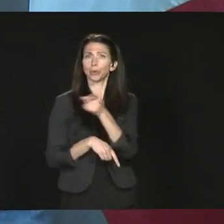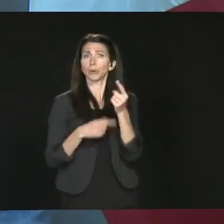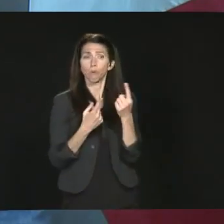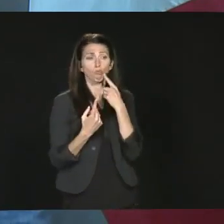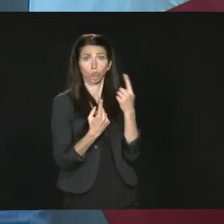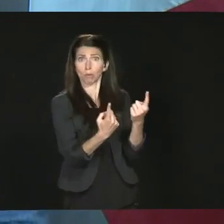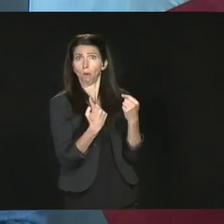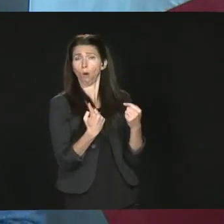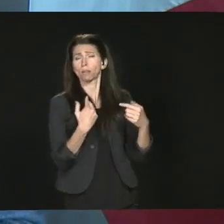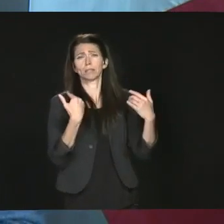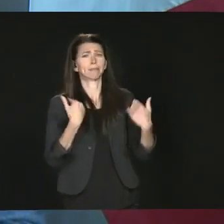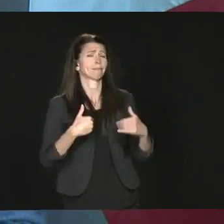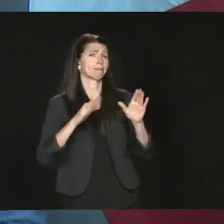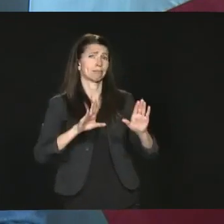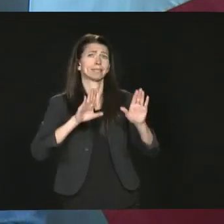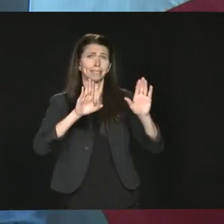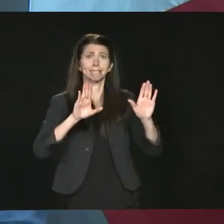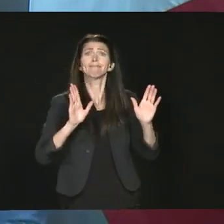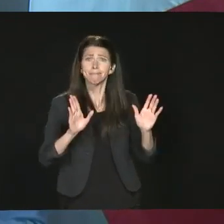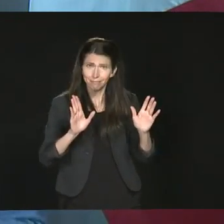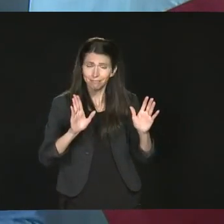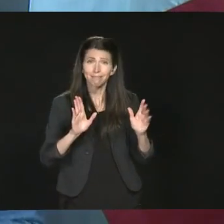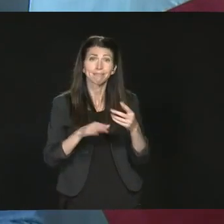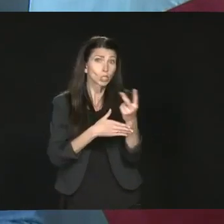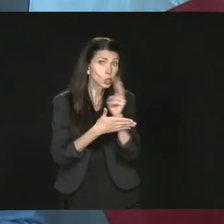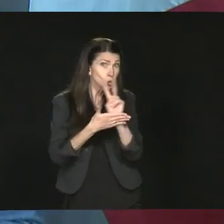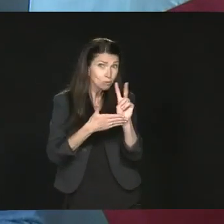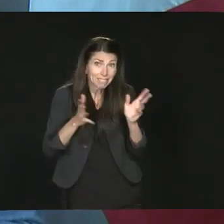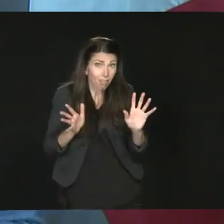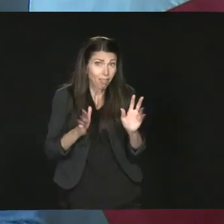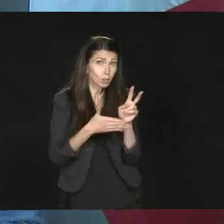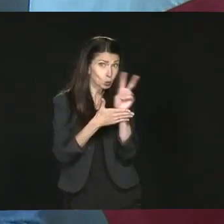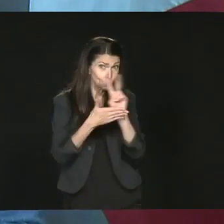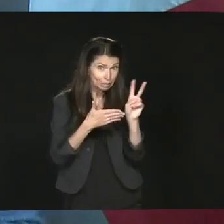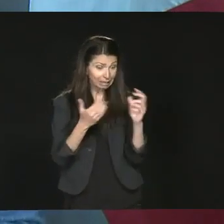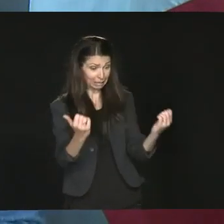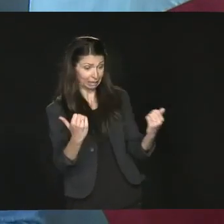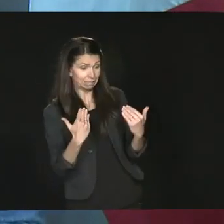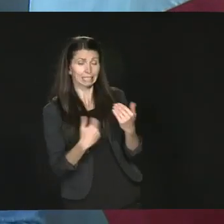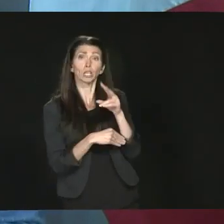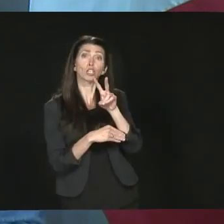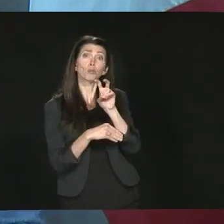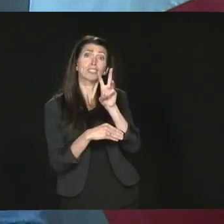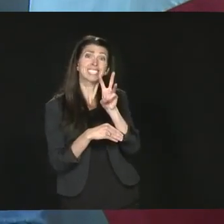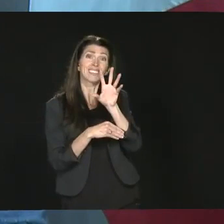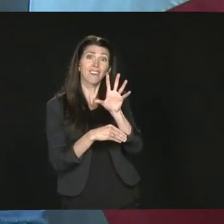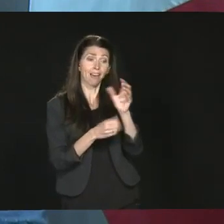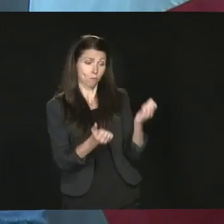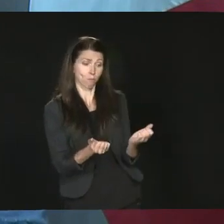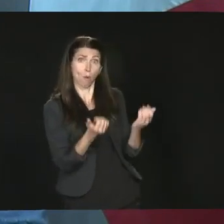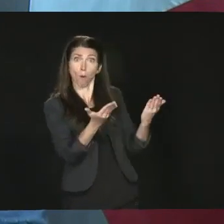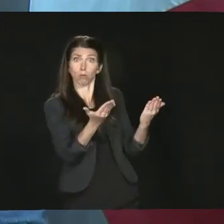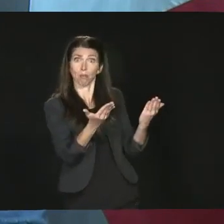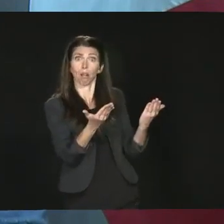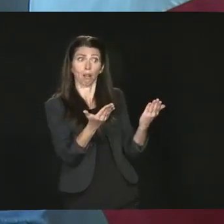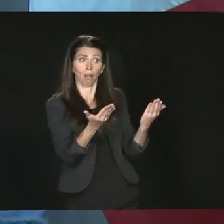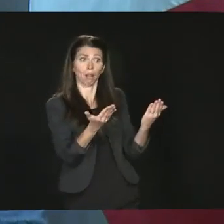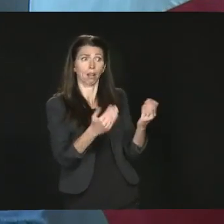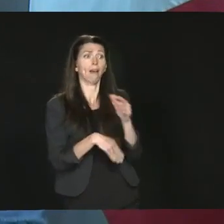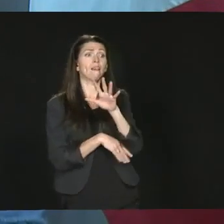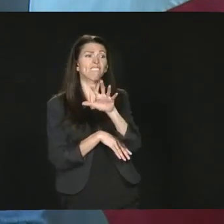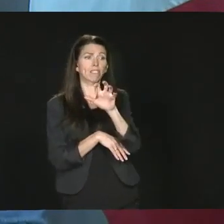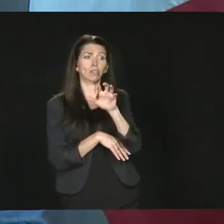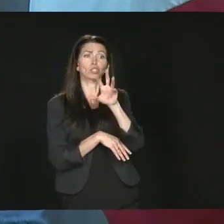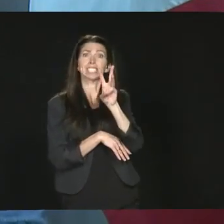2 weeks, we've received 562 proposals from innovators across the country. Tous les ministères